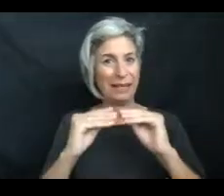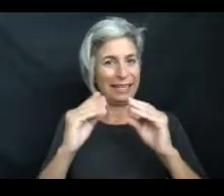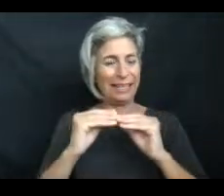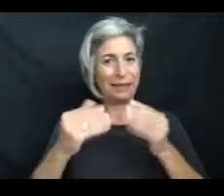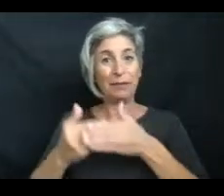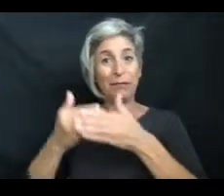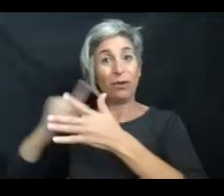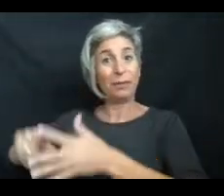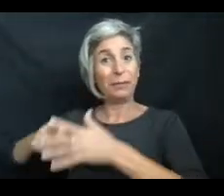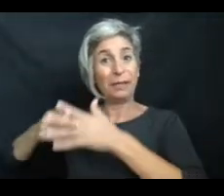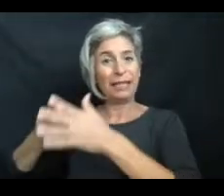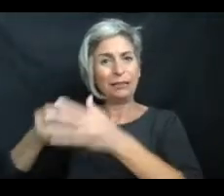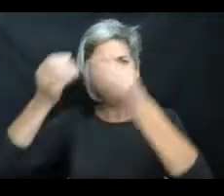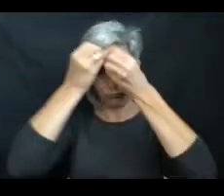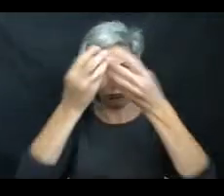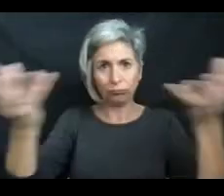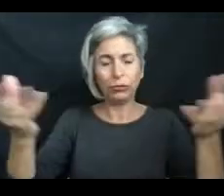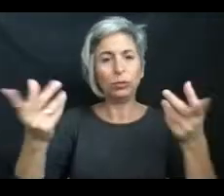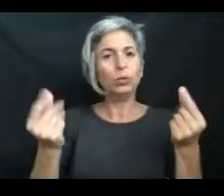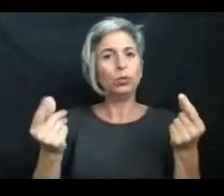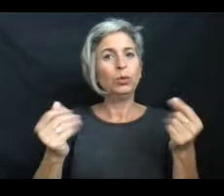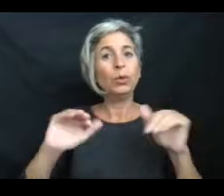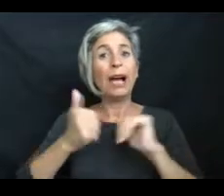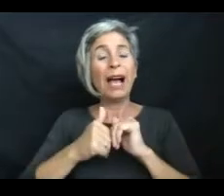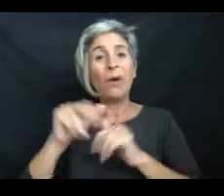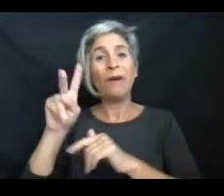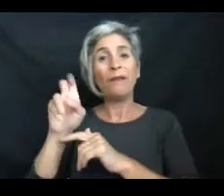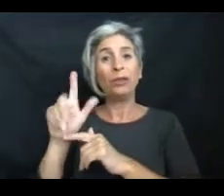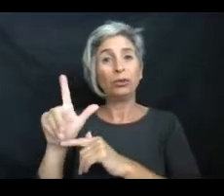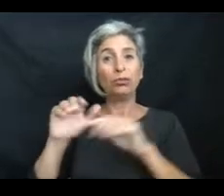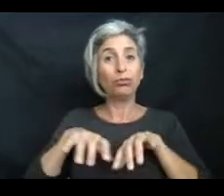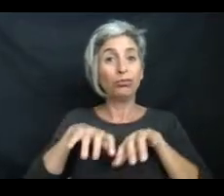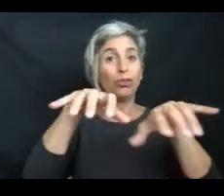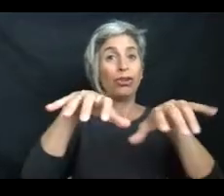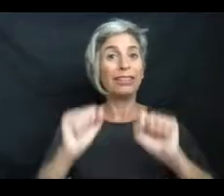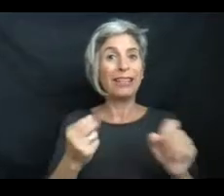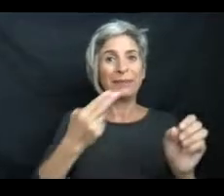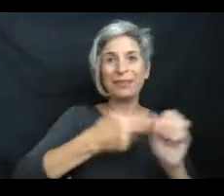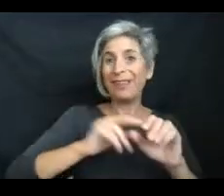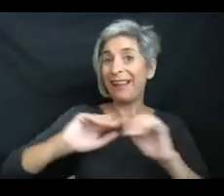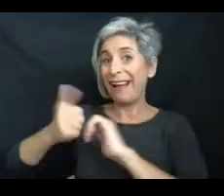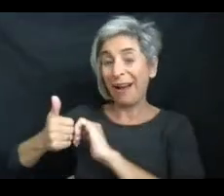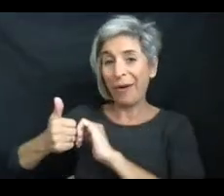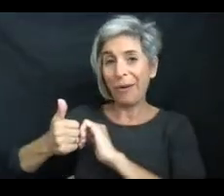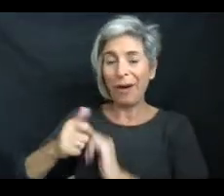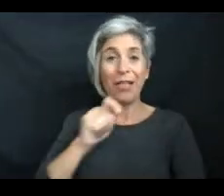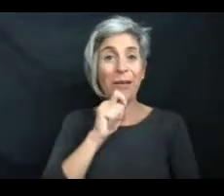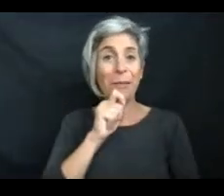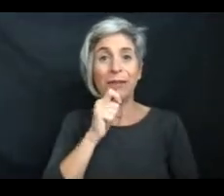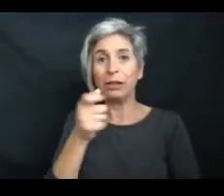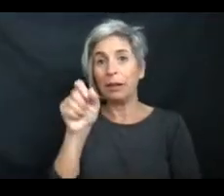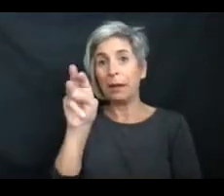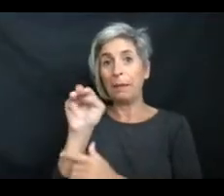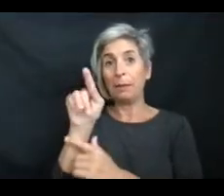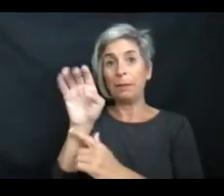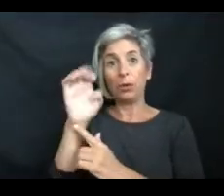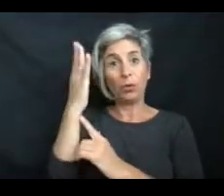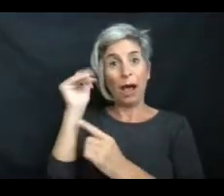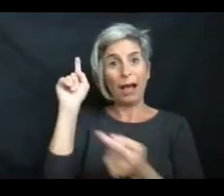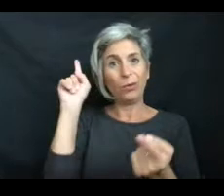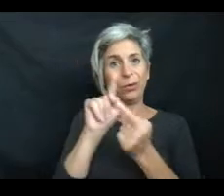like to review a few housekeeping items so our virtual audience members know how to participate. Your microphones have been muted to reduce background